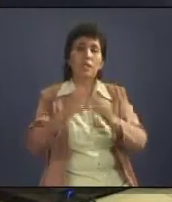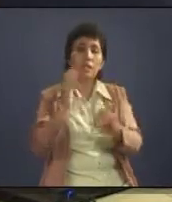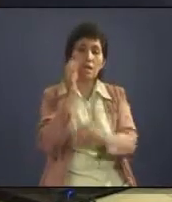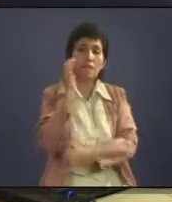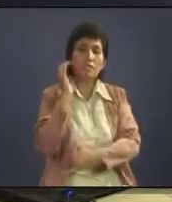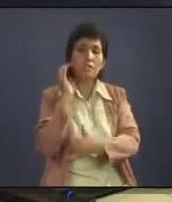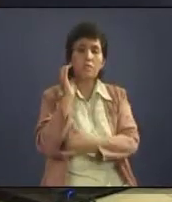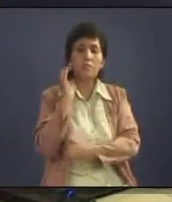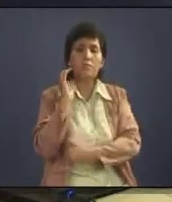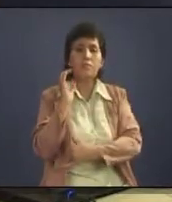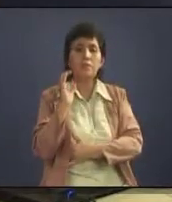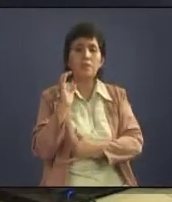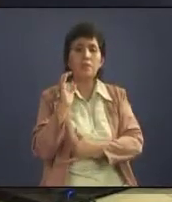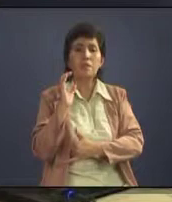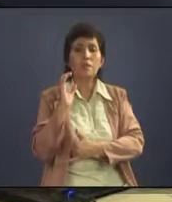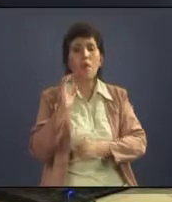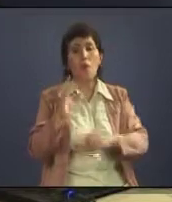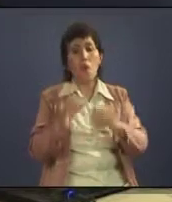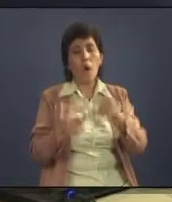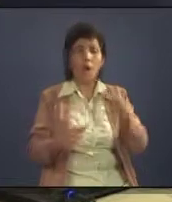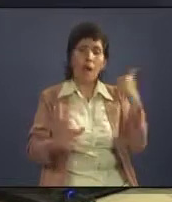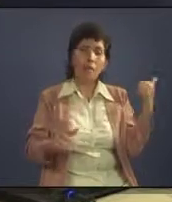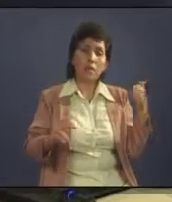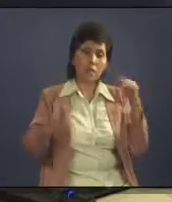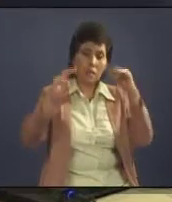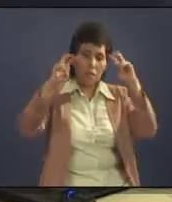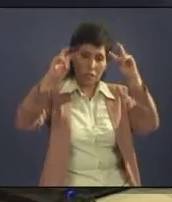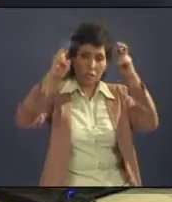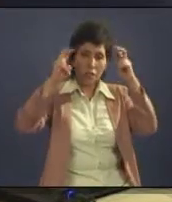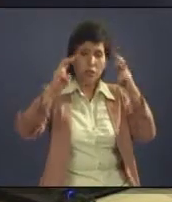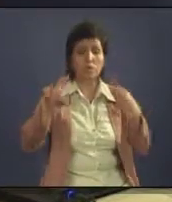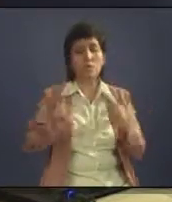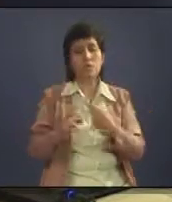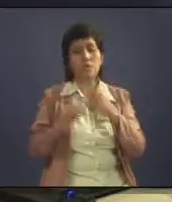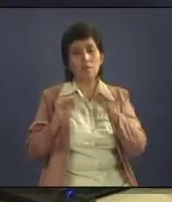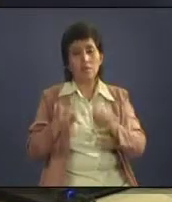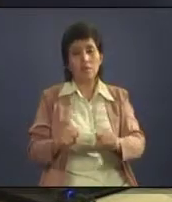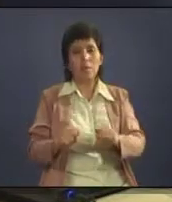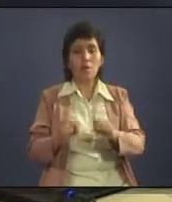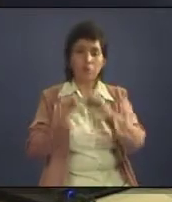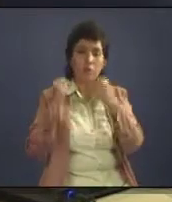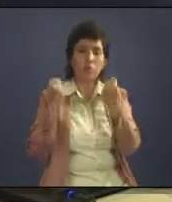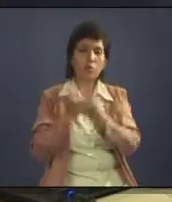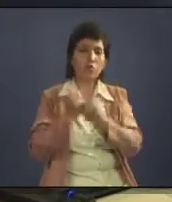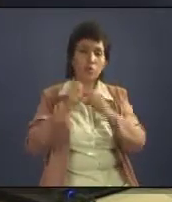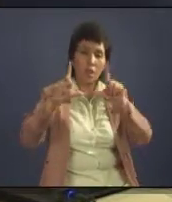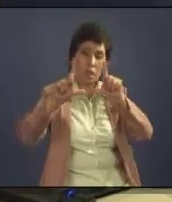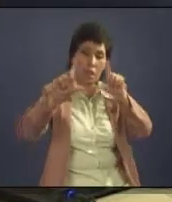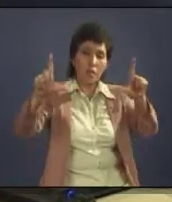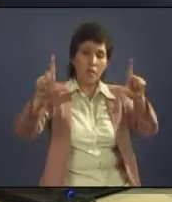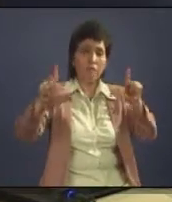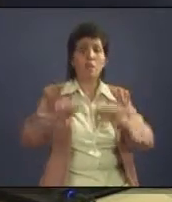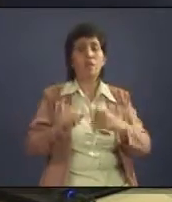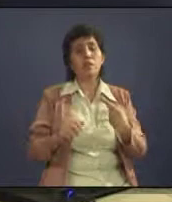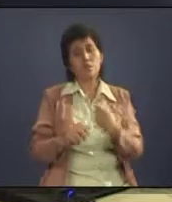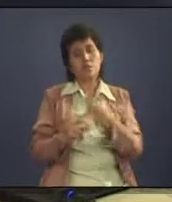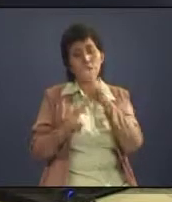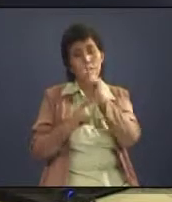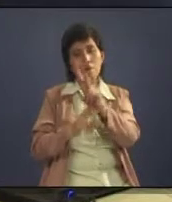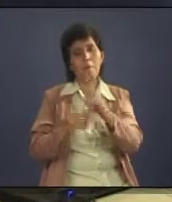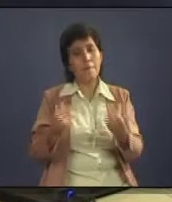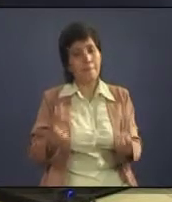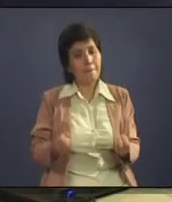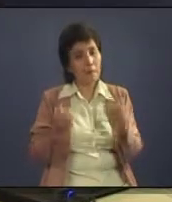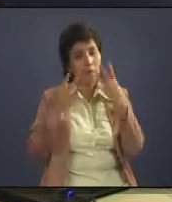country. Yep. Or another issue that we can see is on a social level. The social level, we look